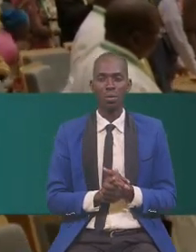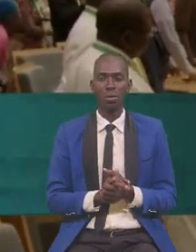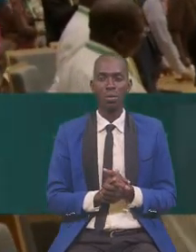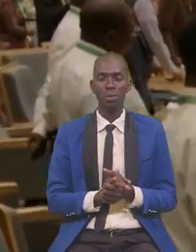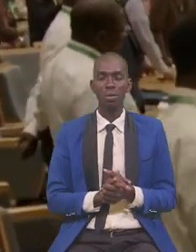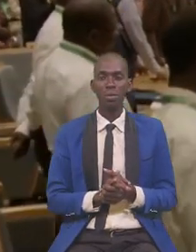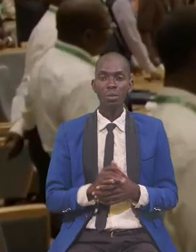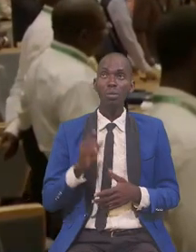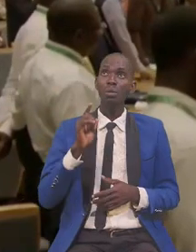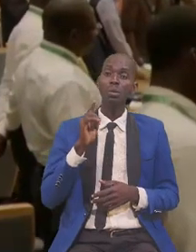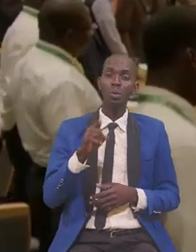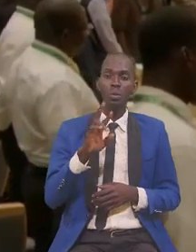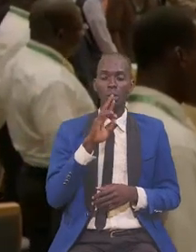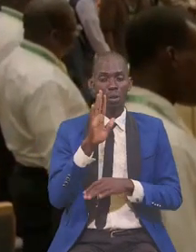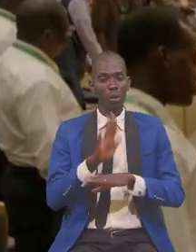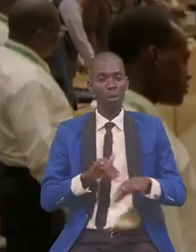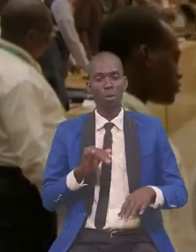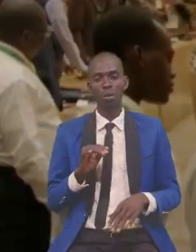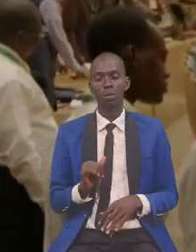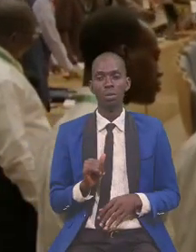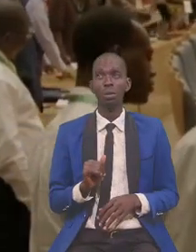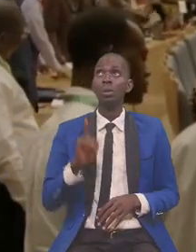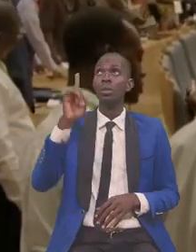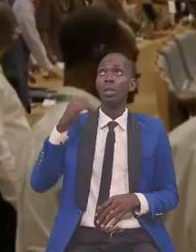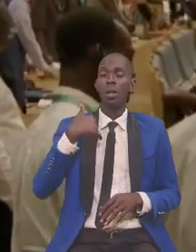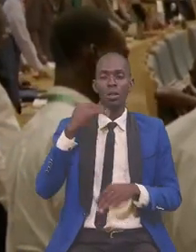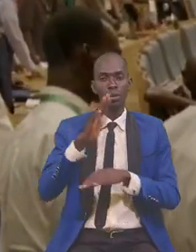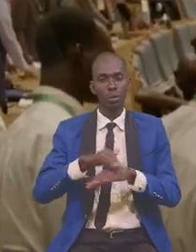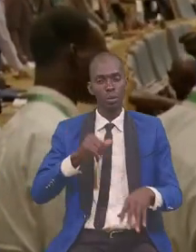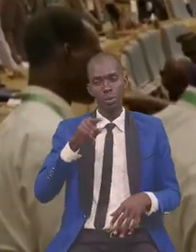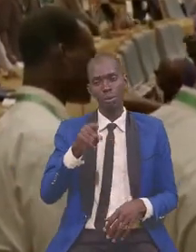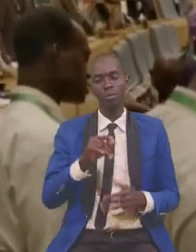You are called. He has called you.